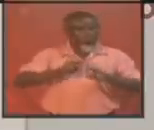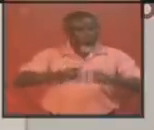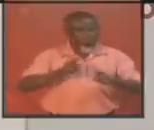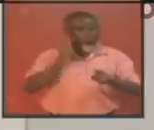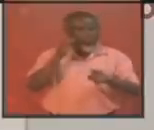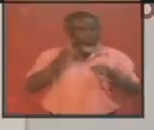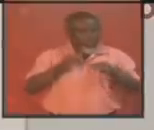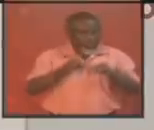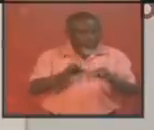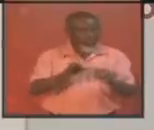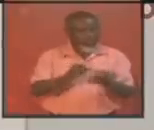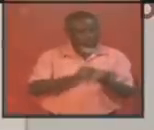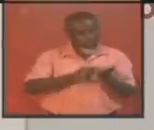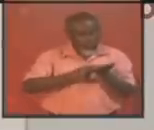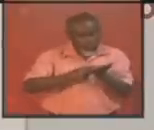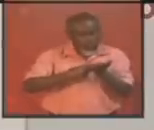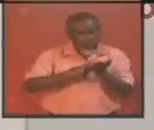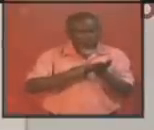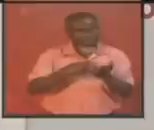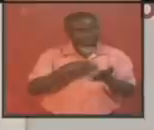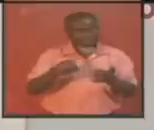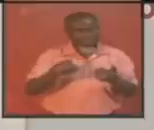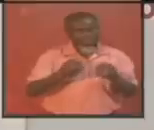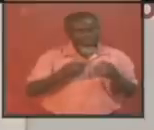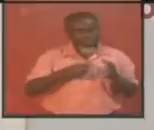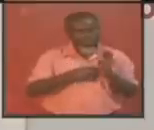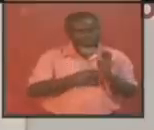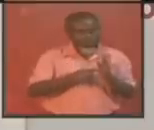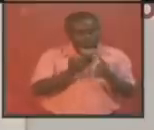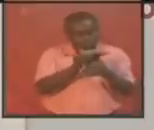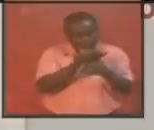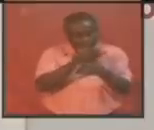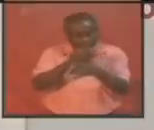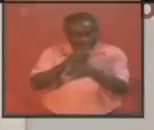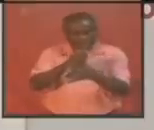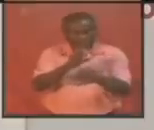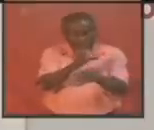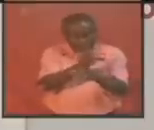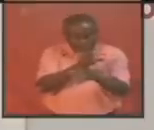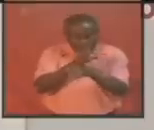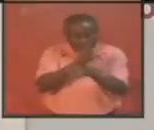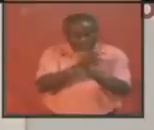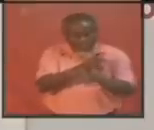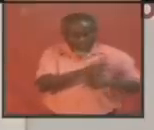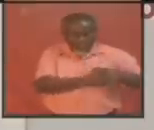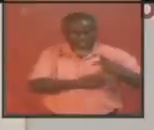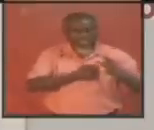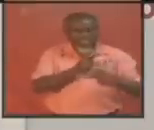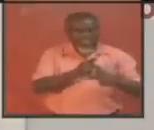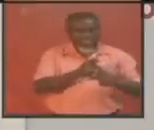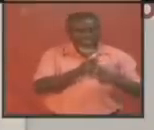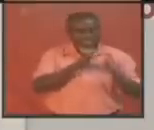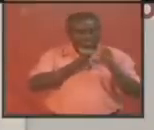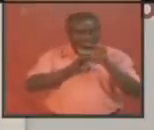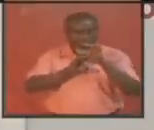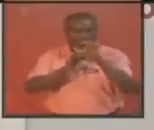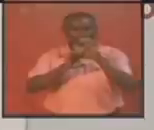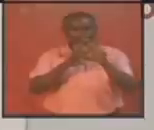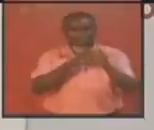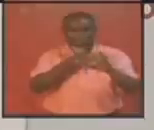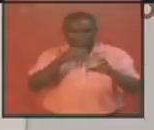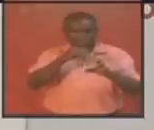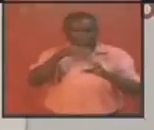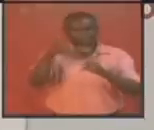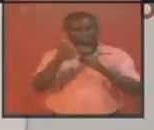its strong record and history of generosity to the rest of CARICOM and other countries. We've had a very